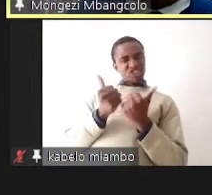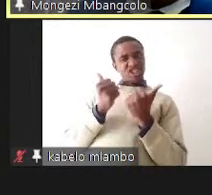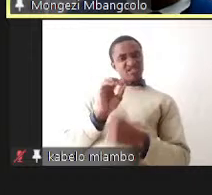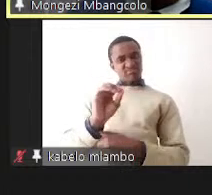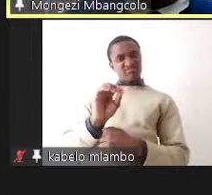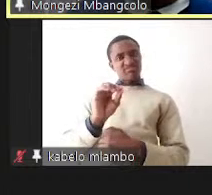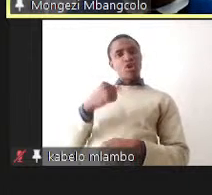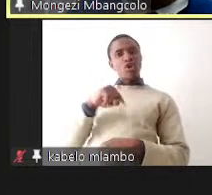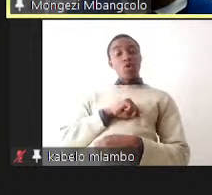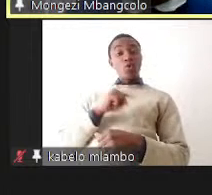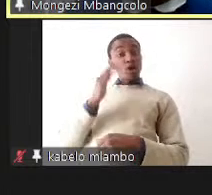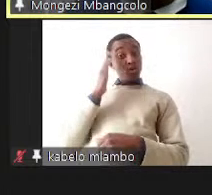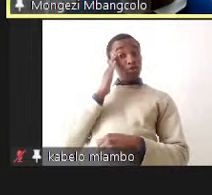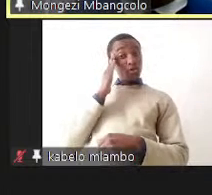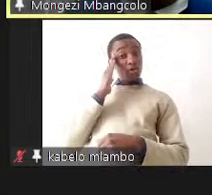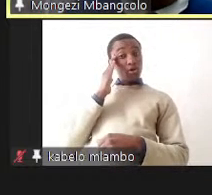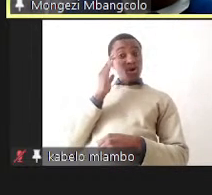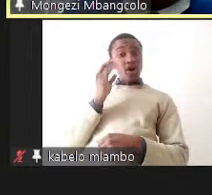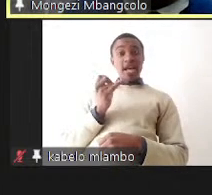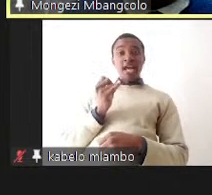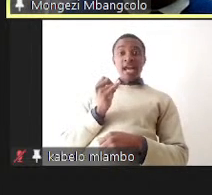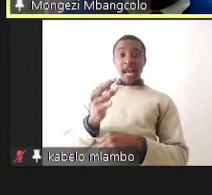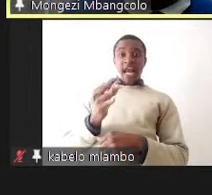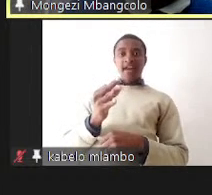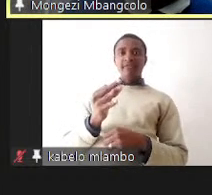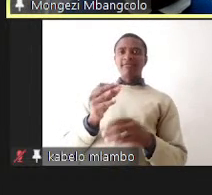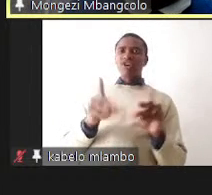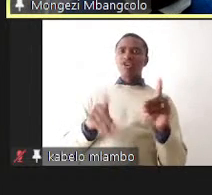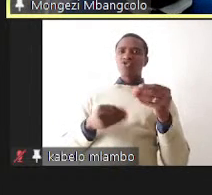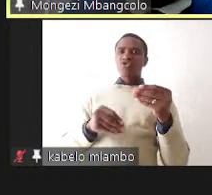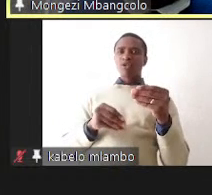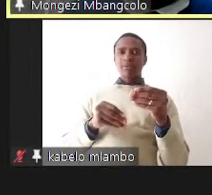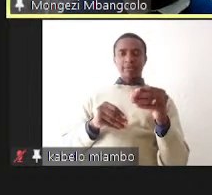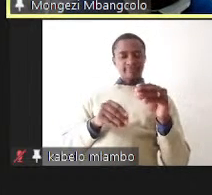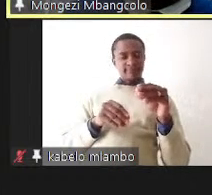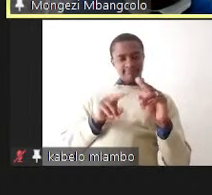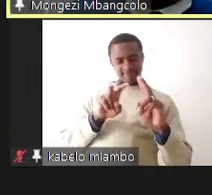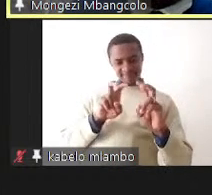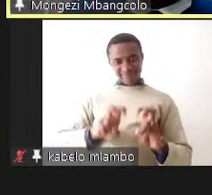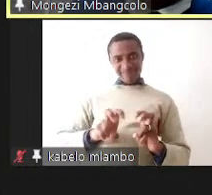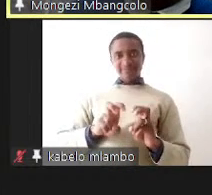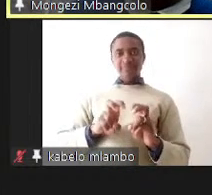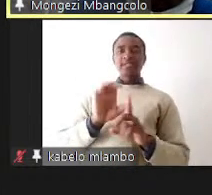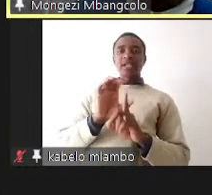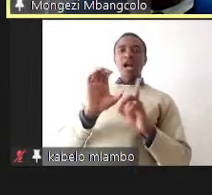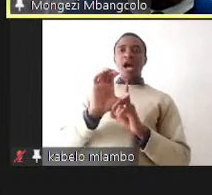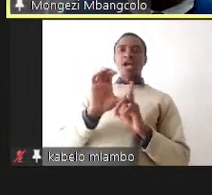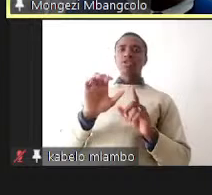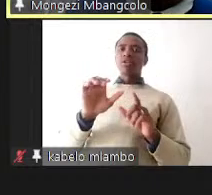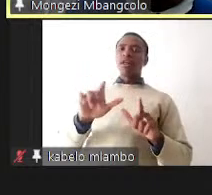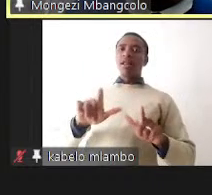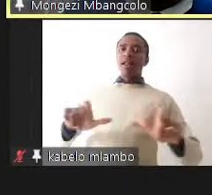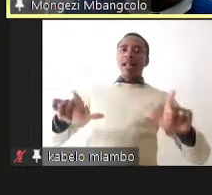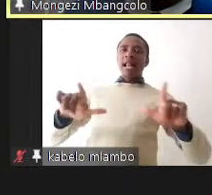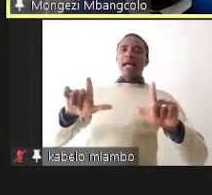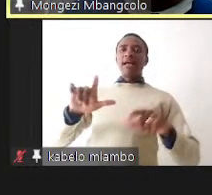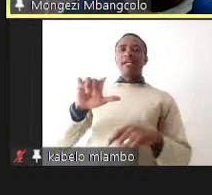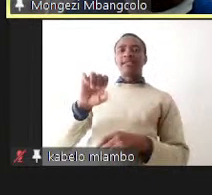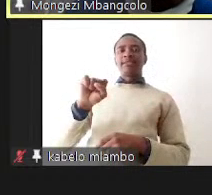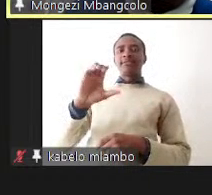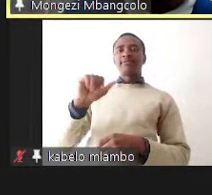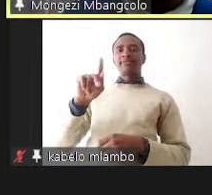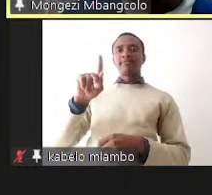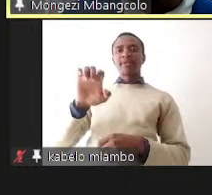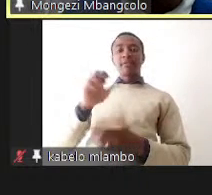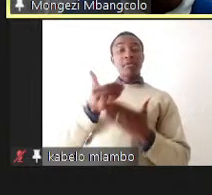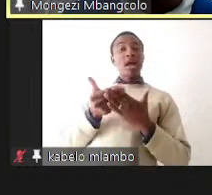know, if you were to peruse a number of documents that talk to the agricultural landscape in the Eastern Cape, you are able to pick up